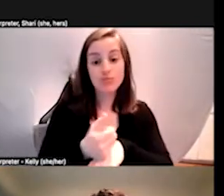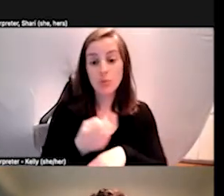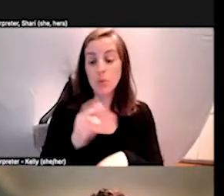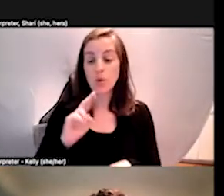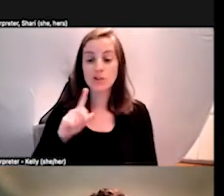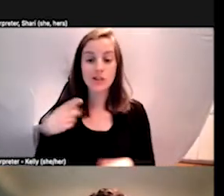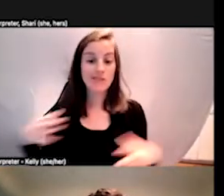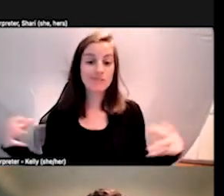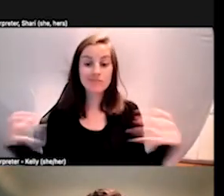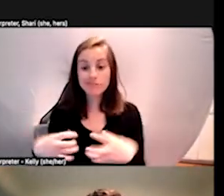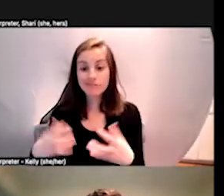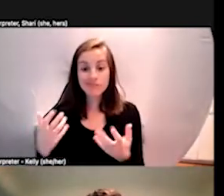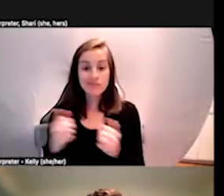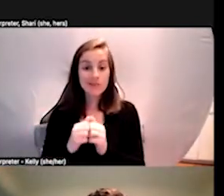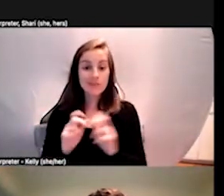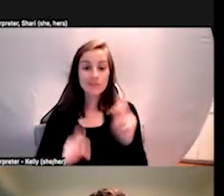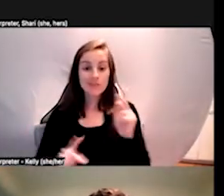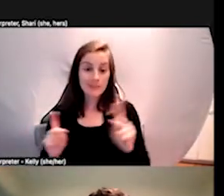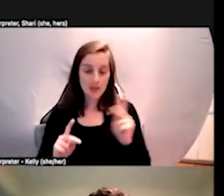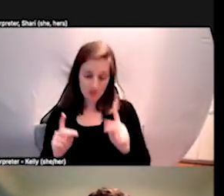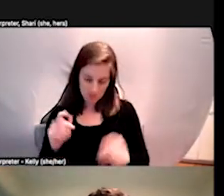meeting people.